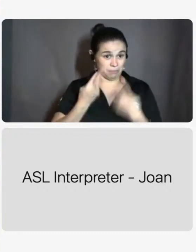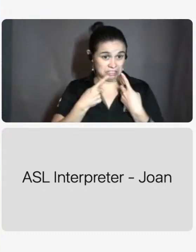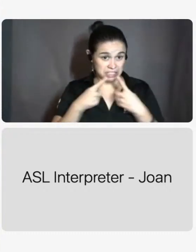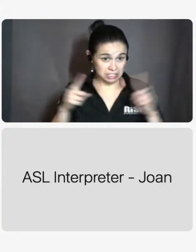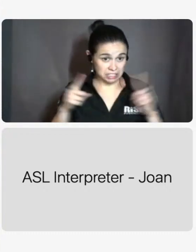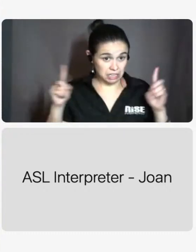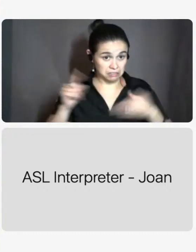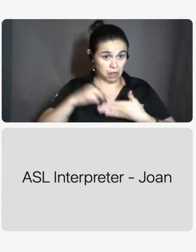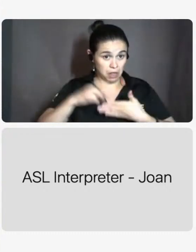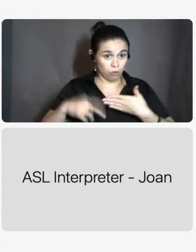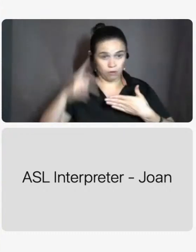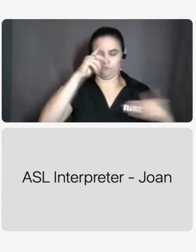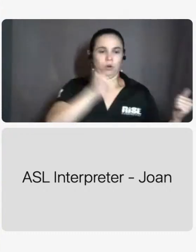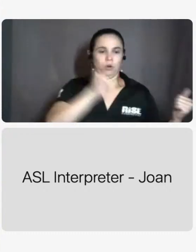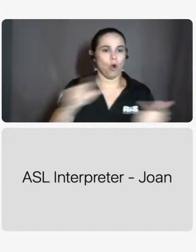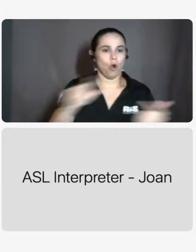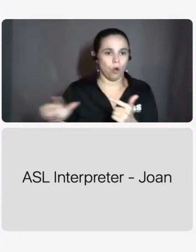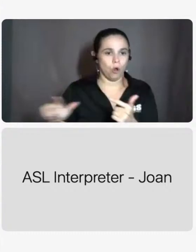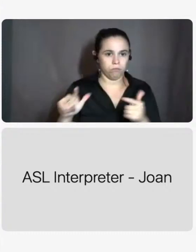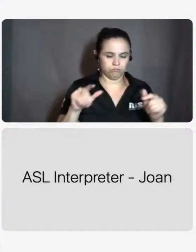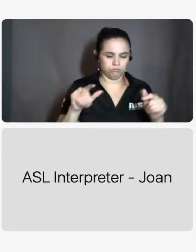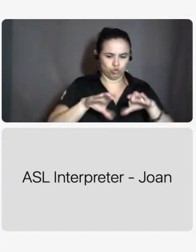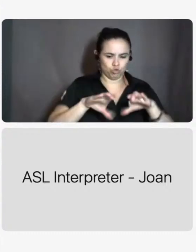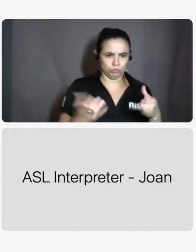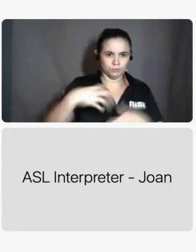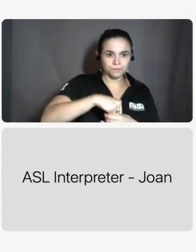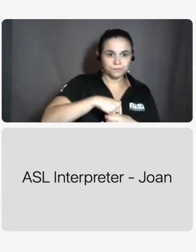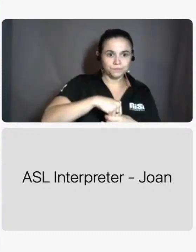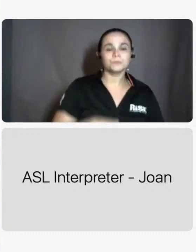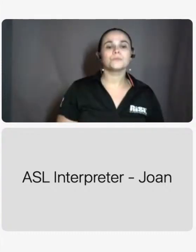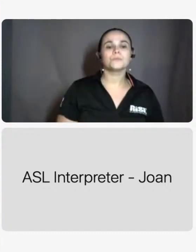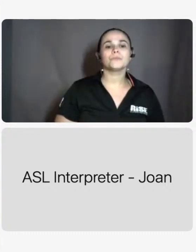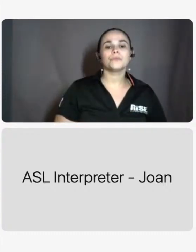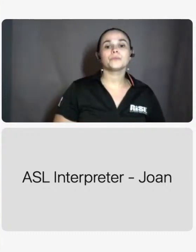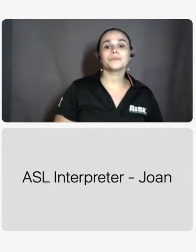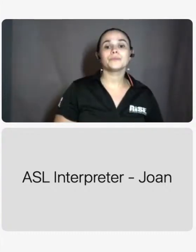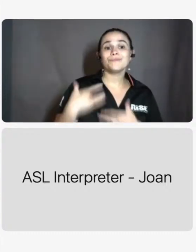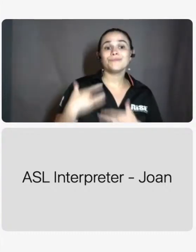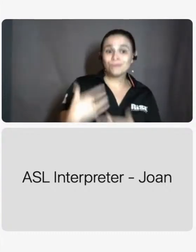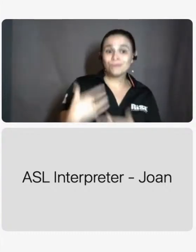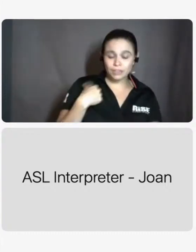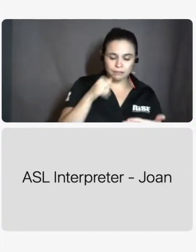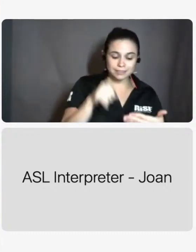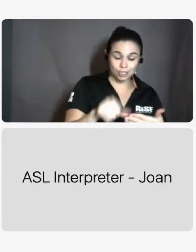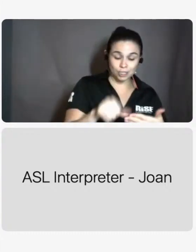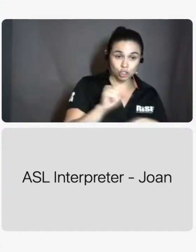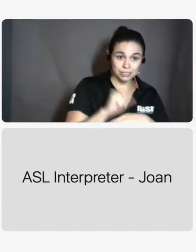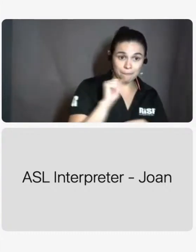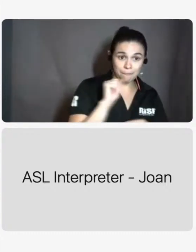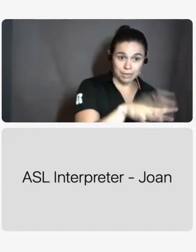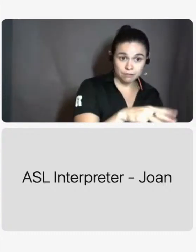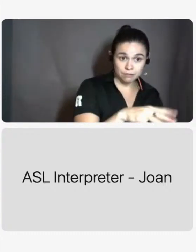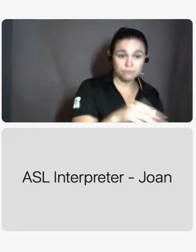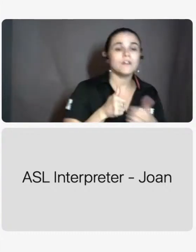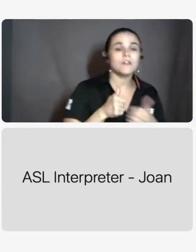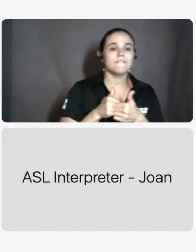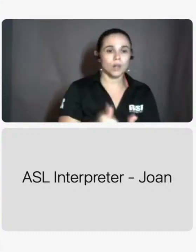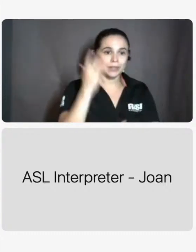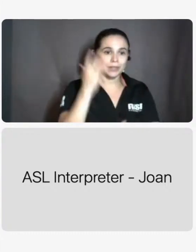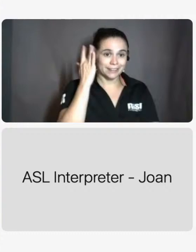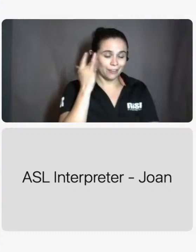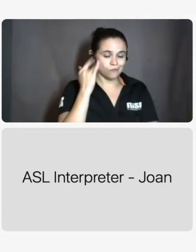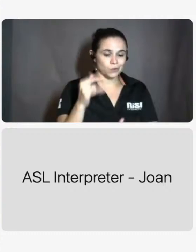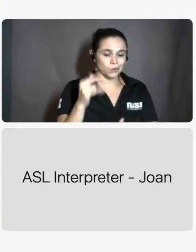is comment letters are submitted, and under the California Environmental Quality Act, you have a very short window if you don't like